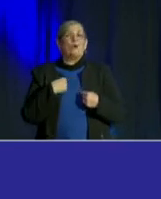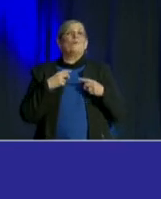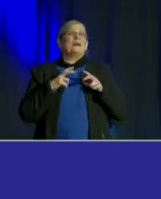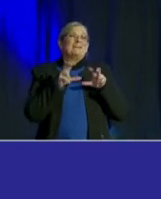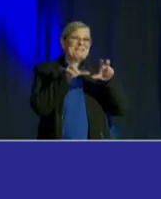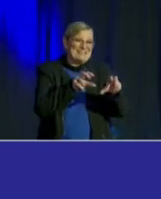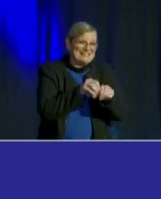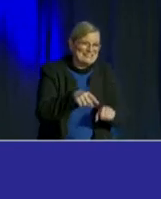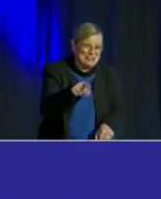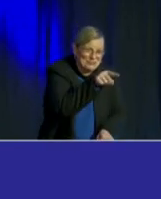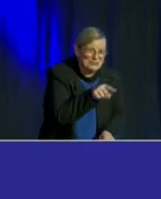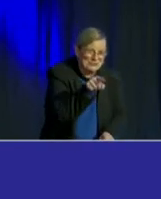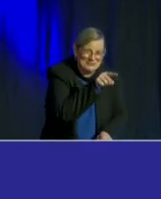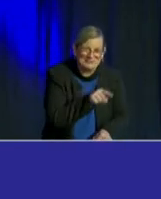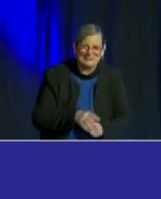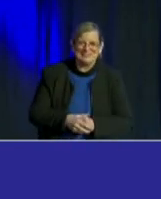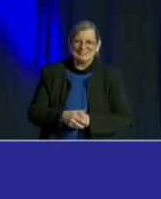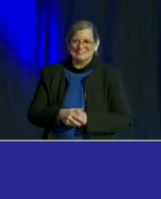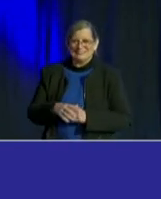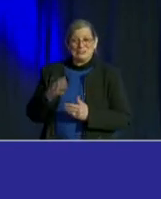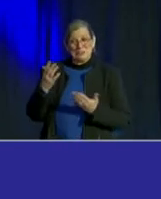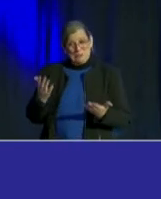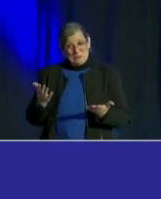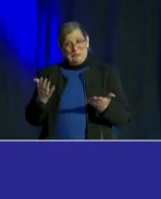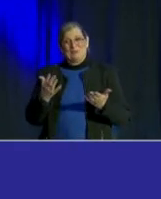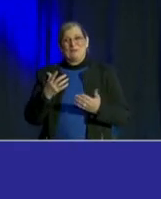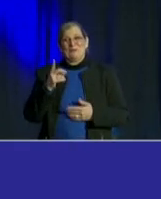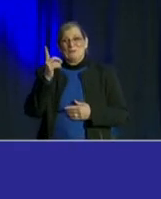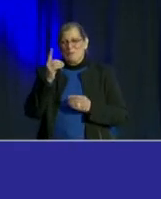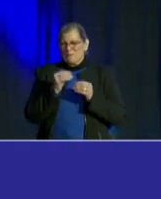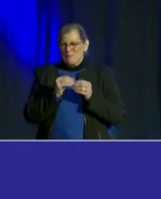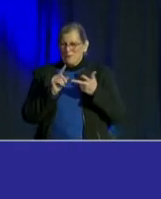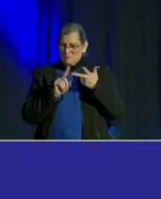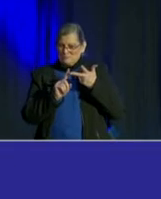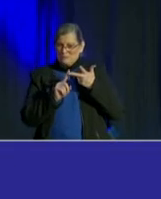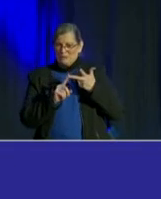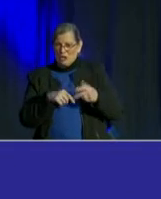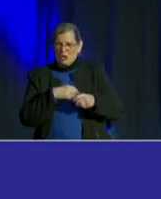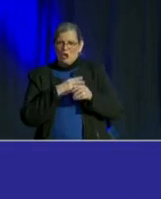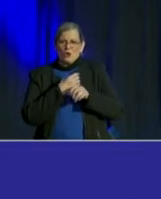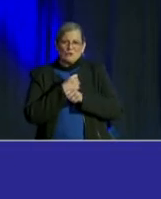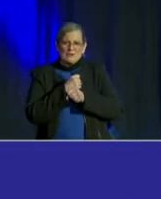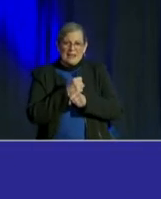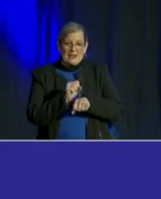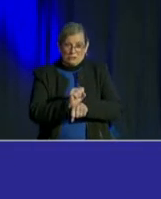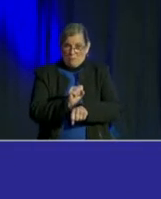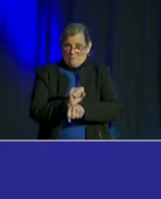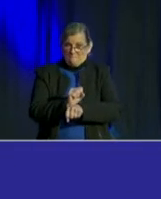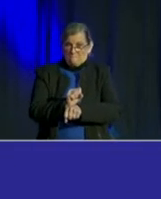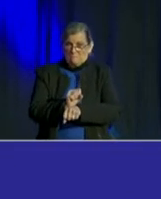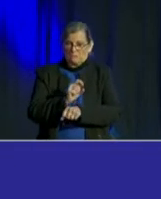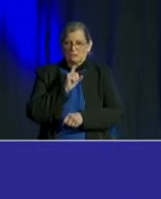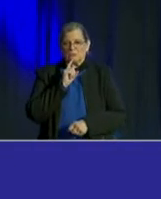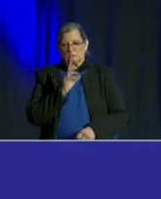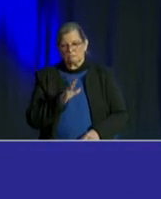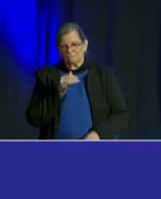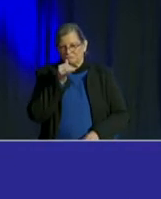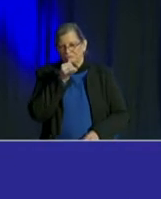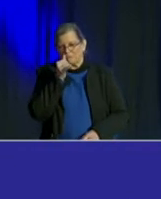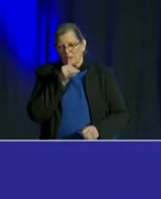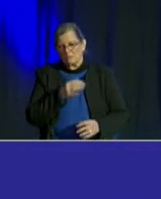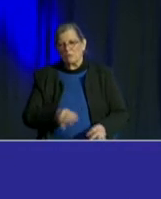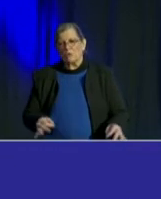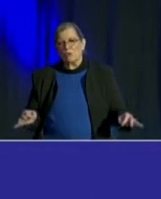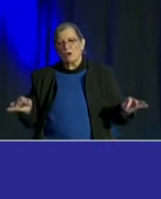every one of you. So then there's the creation of jobs. And this is really important because the pandemic has had a huge economic